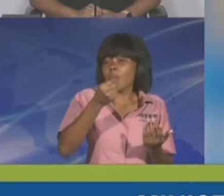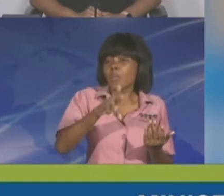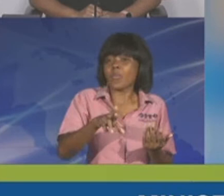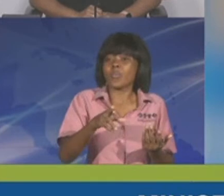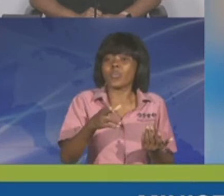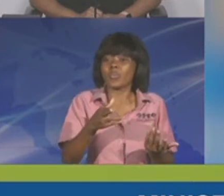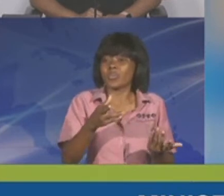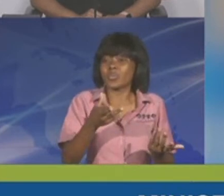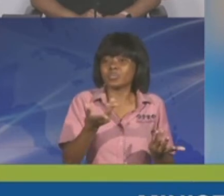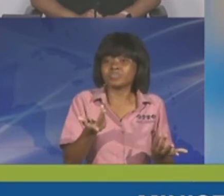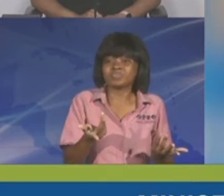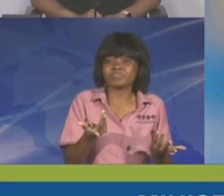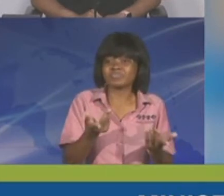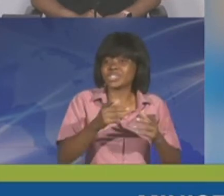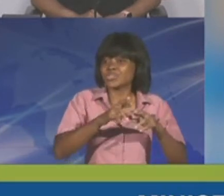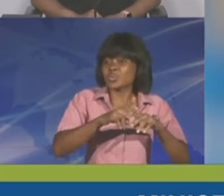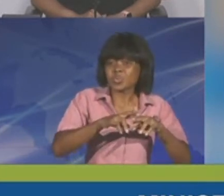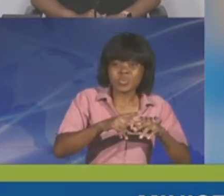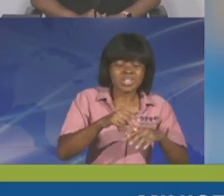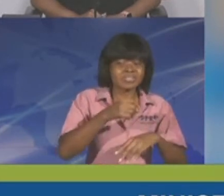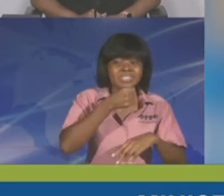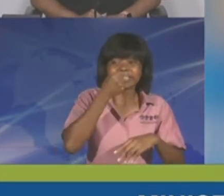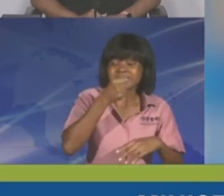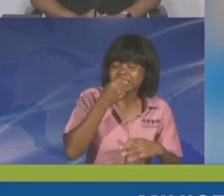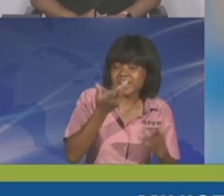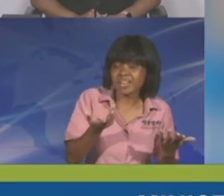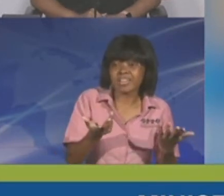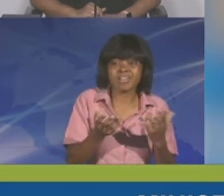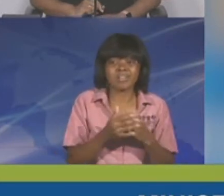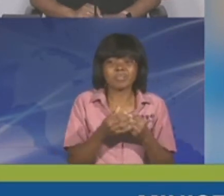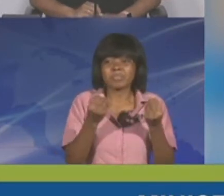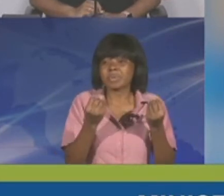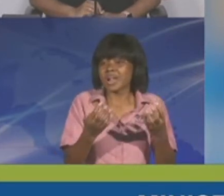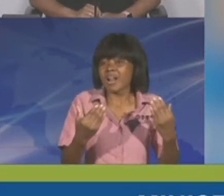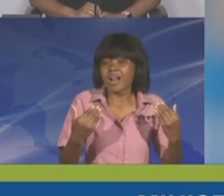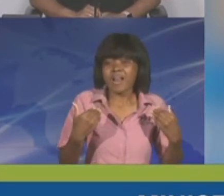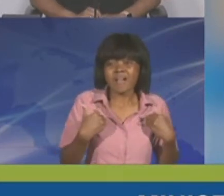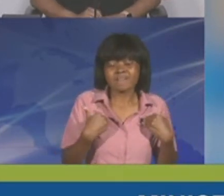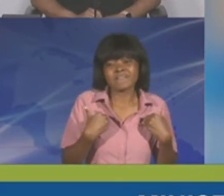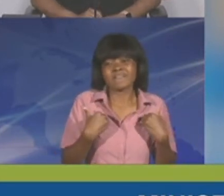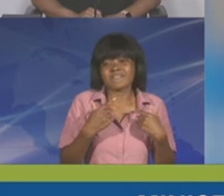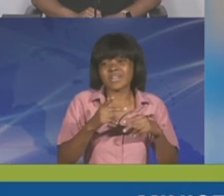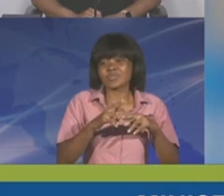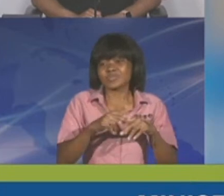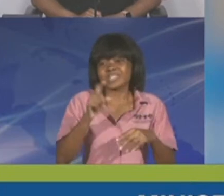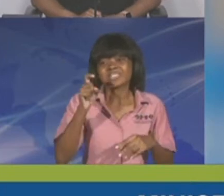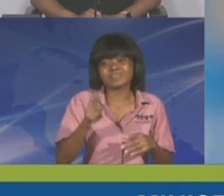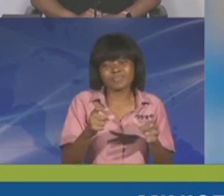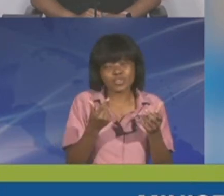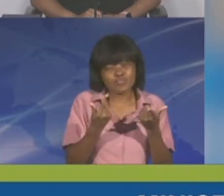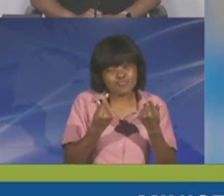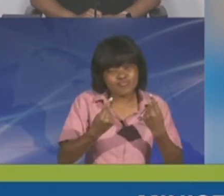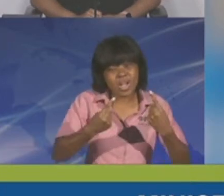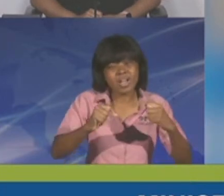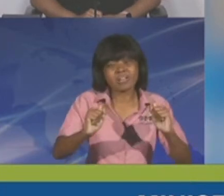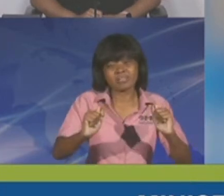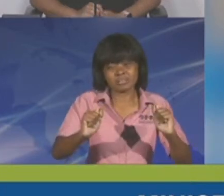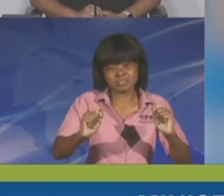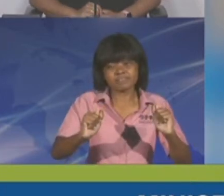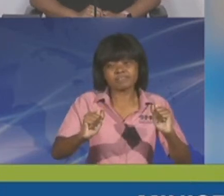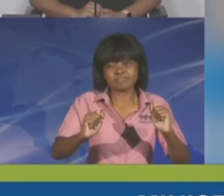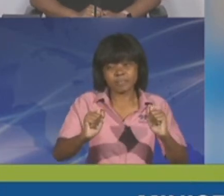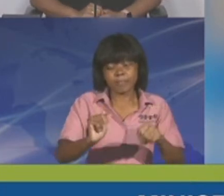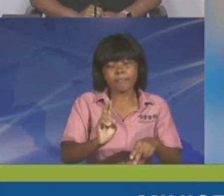so many things that we consume in this country that already have lots of salt, but we do need to try our best to limit the amount of salt that